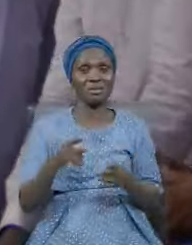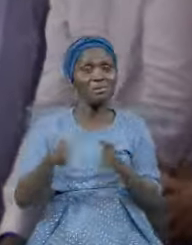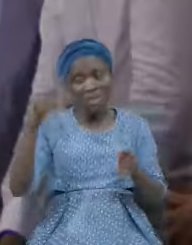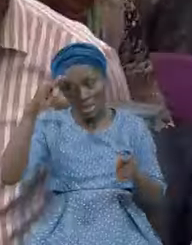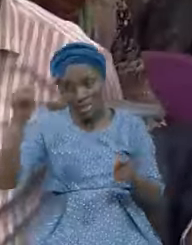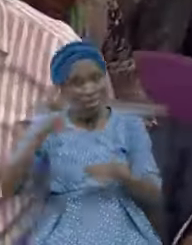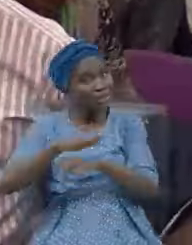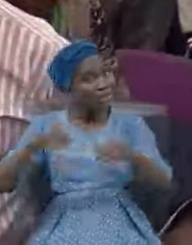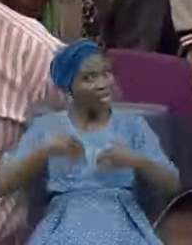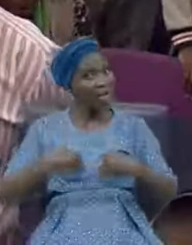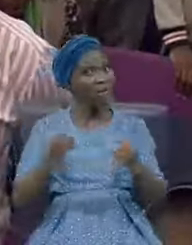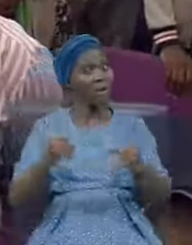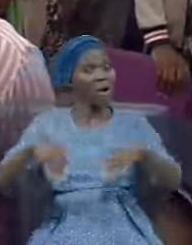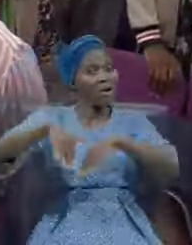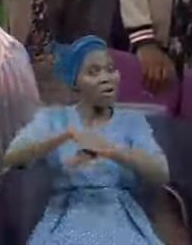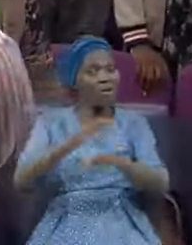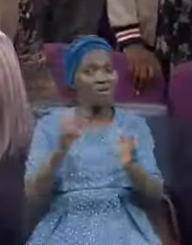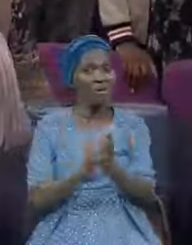over Delilah.